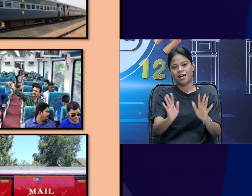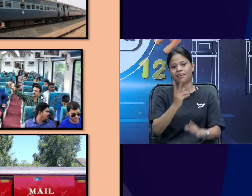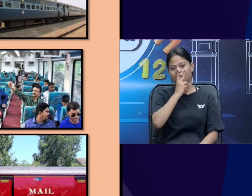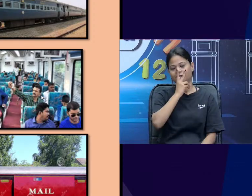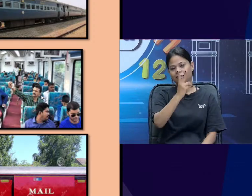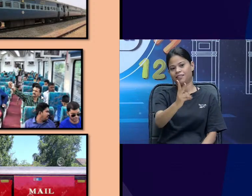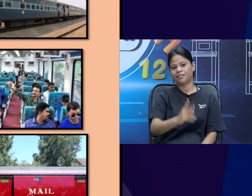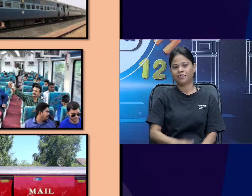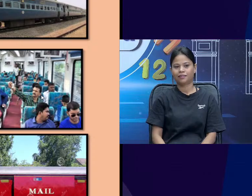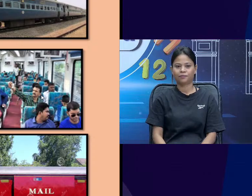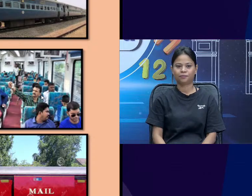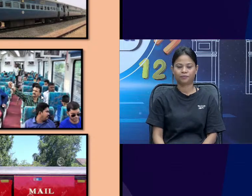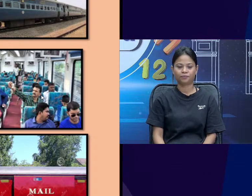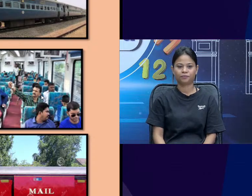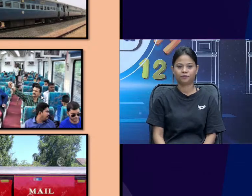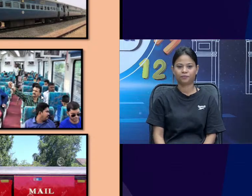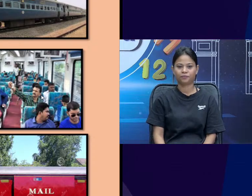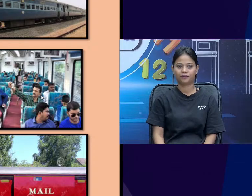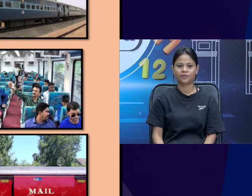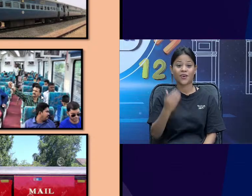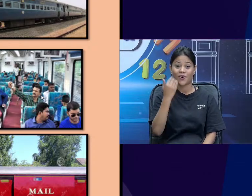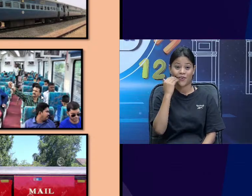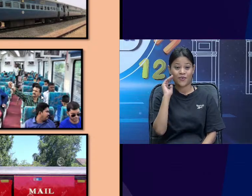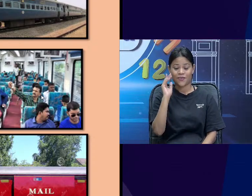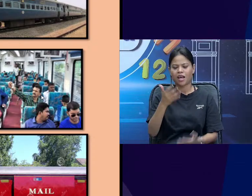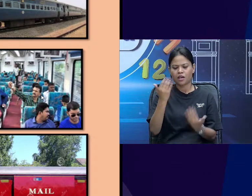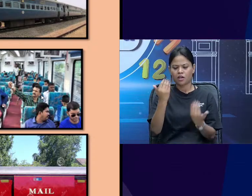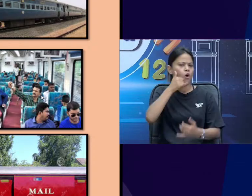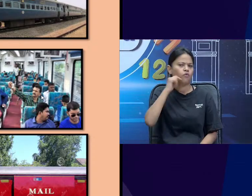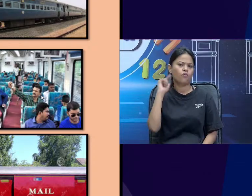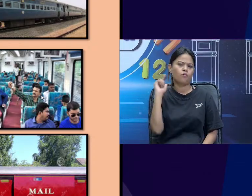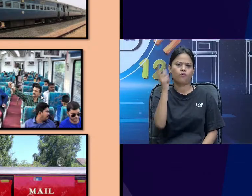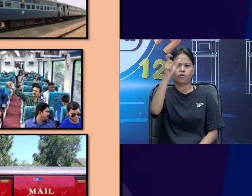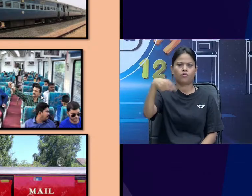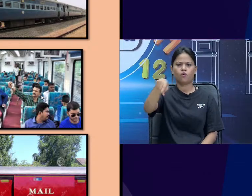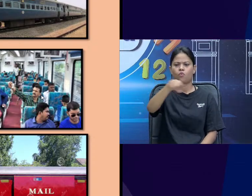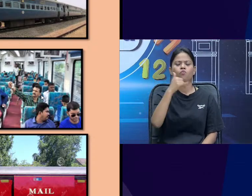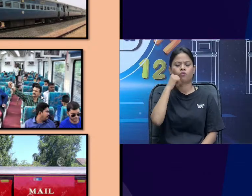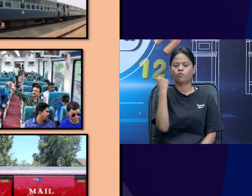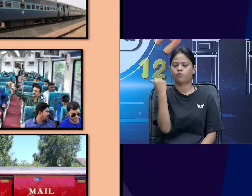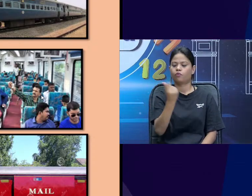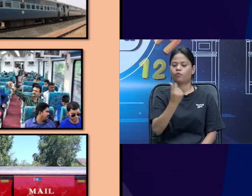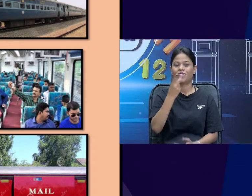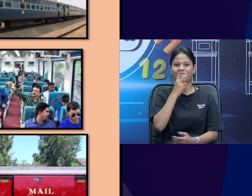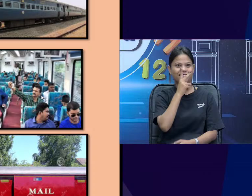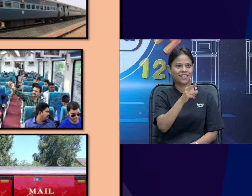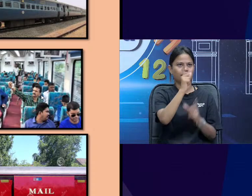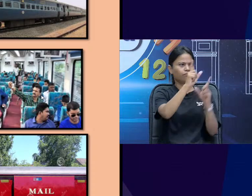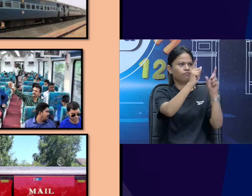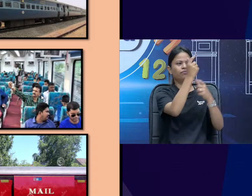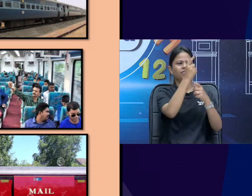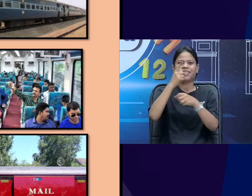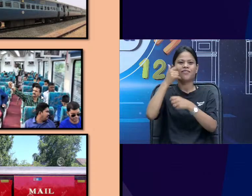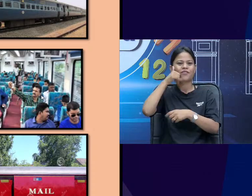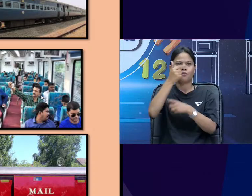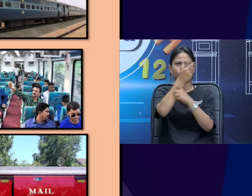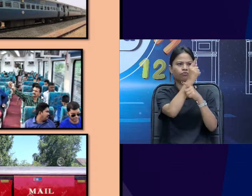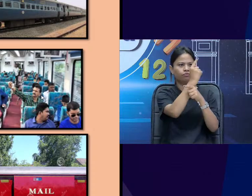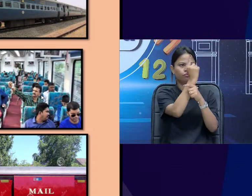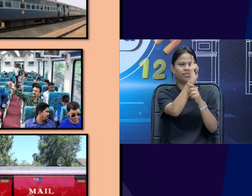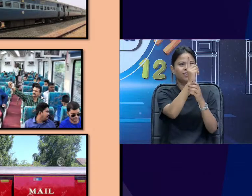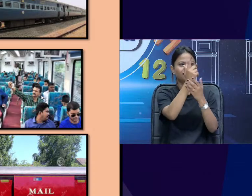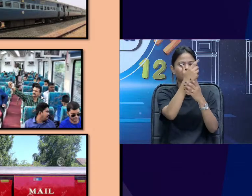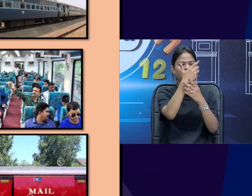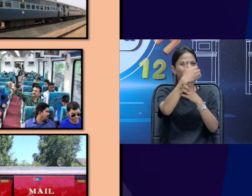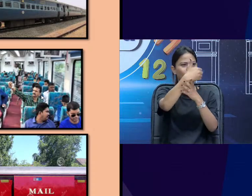mobile phone. So we take video when we are sitting inside the train. When we look out and see a beautiful